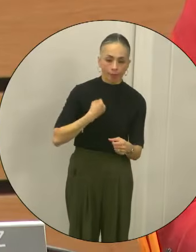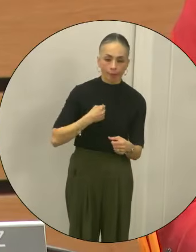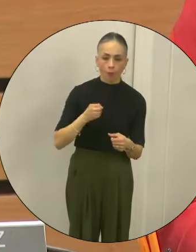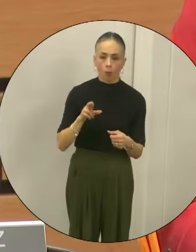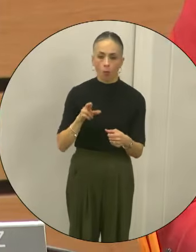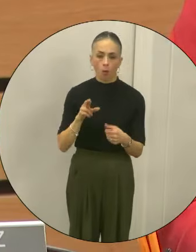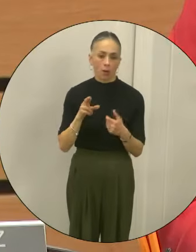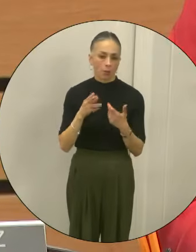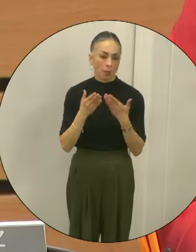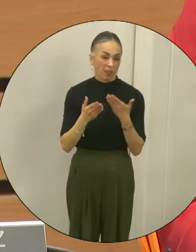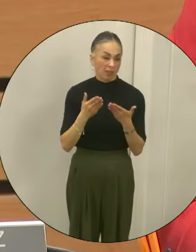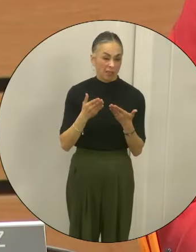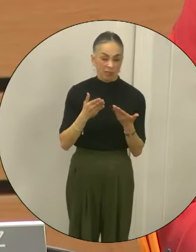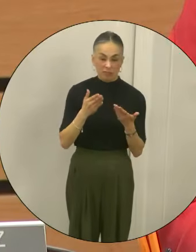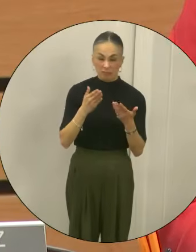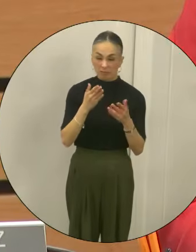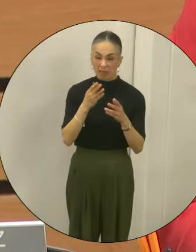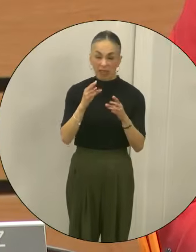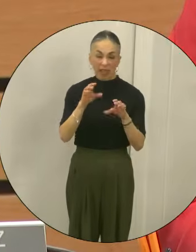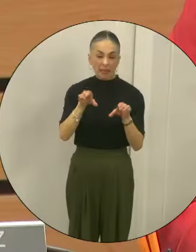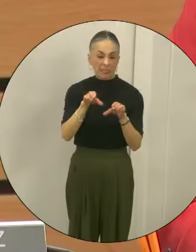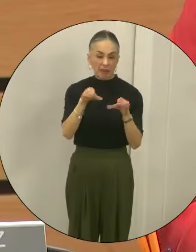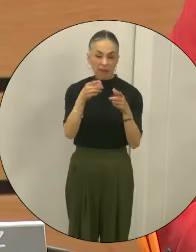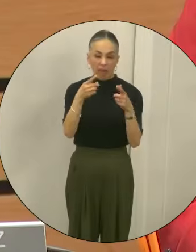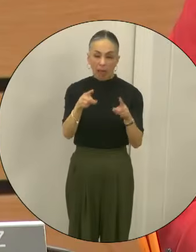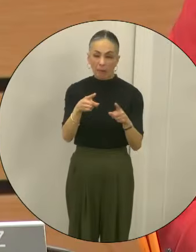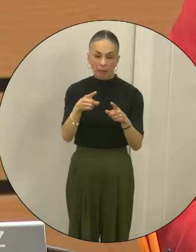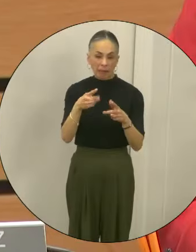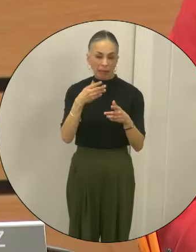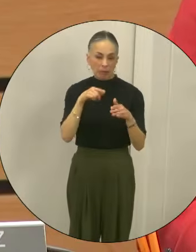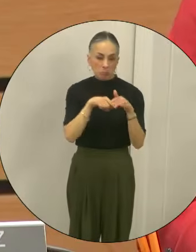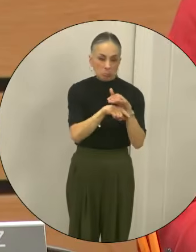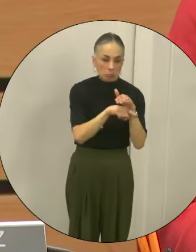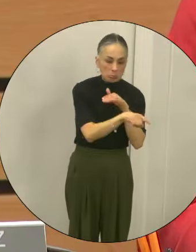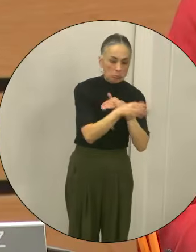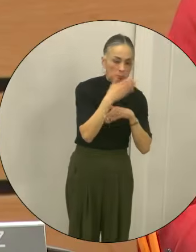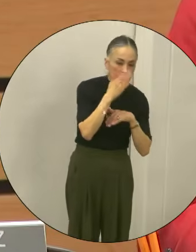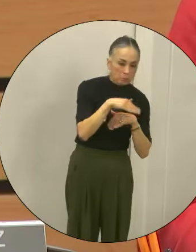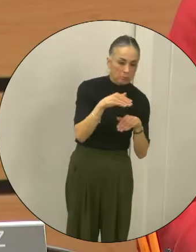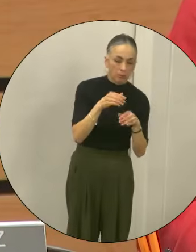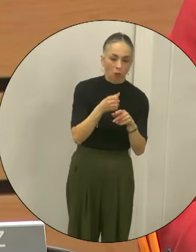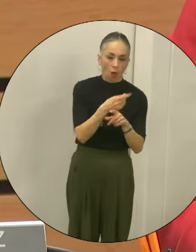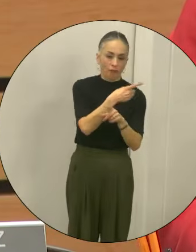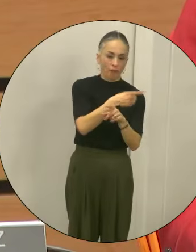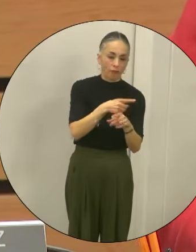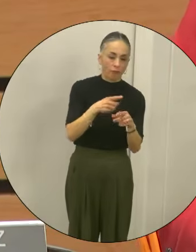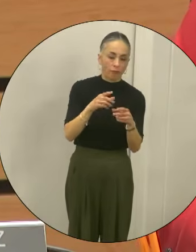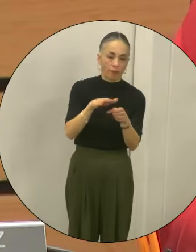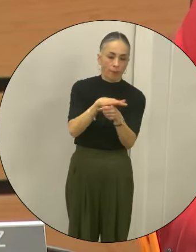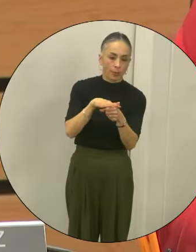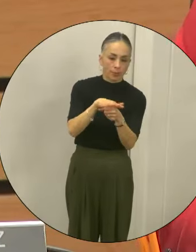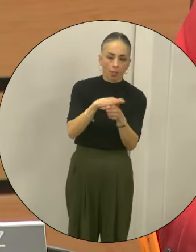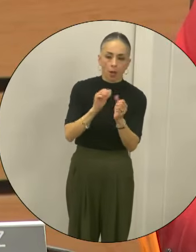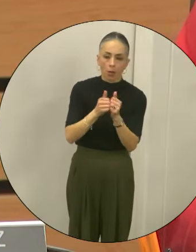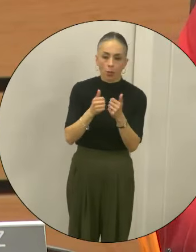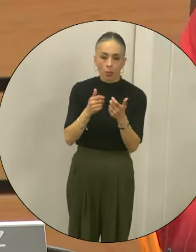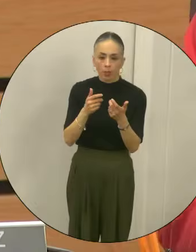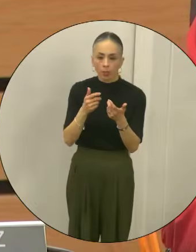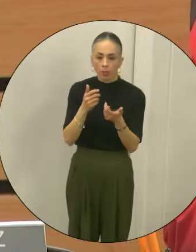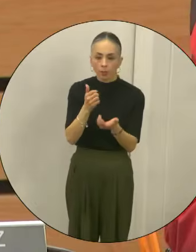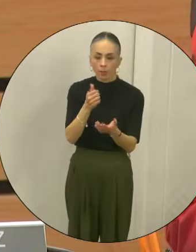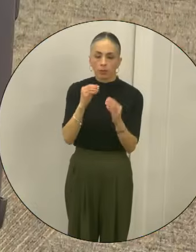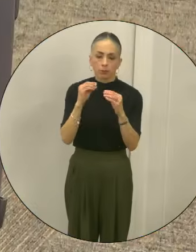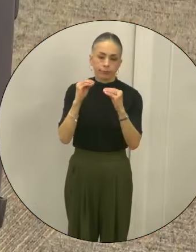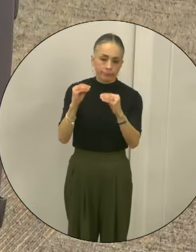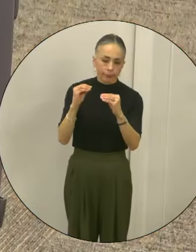the activity happening off campus. How can we empower our educators and our administrators to identify that? Thank you for the trustee